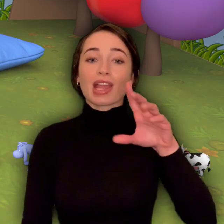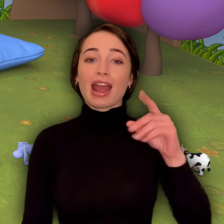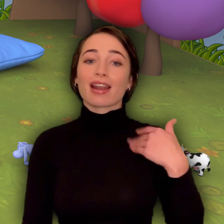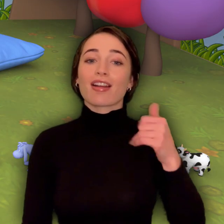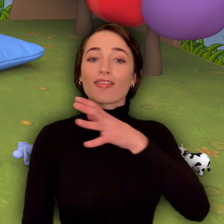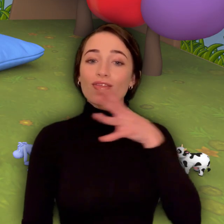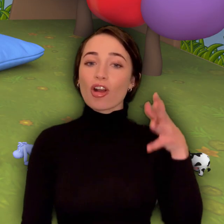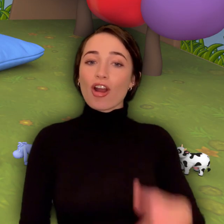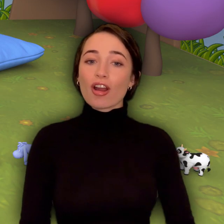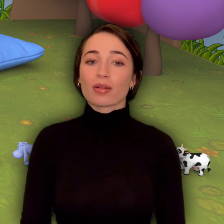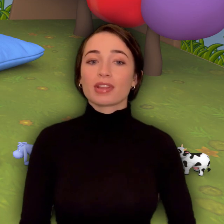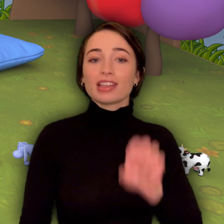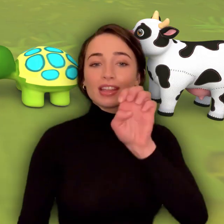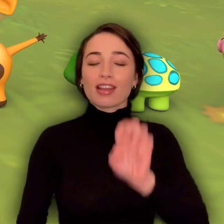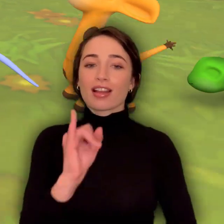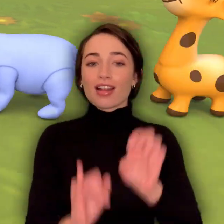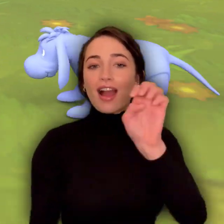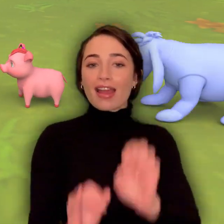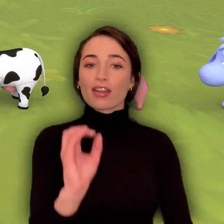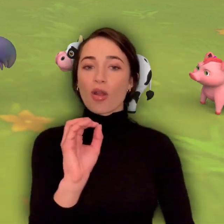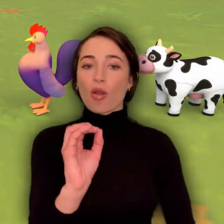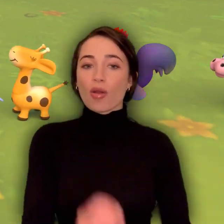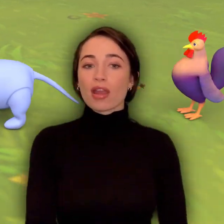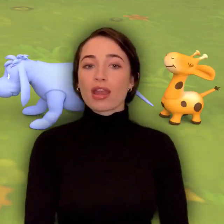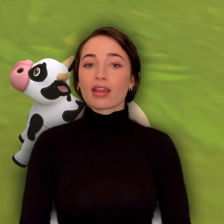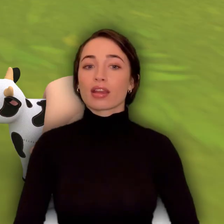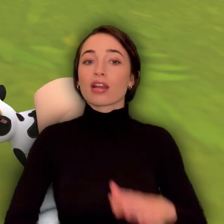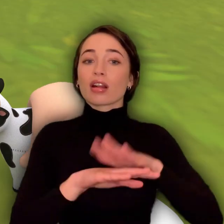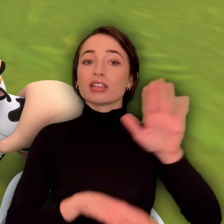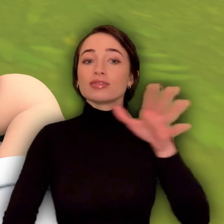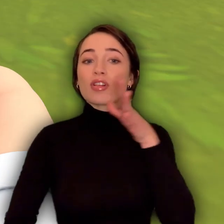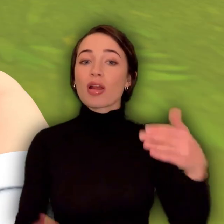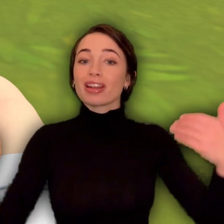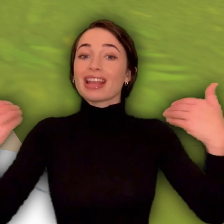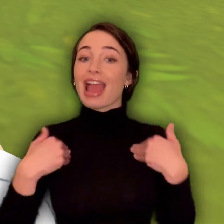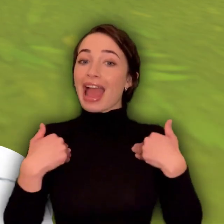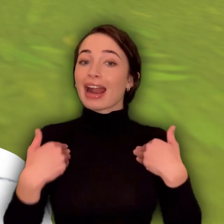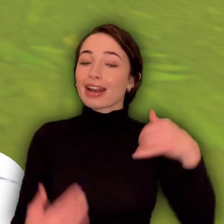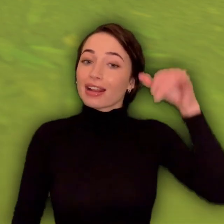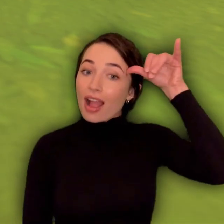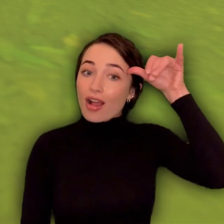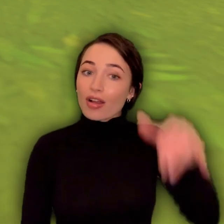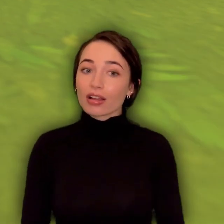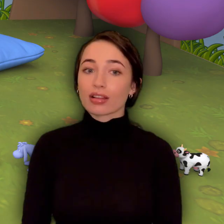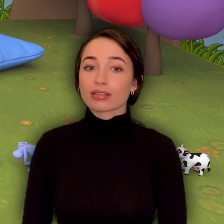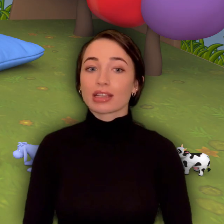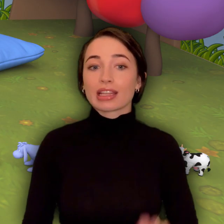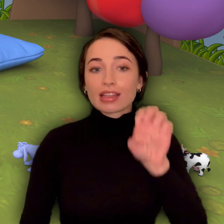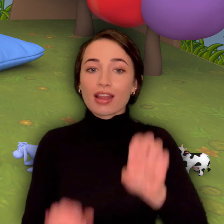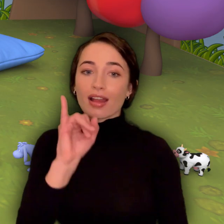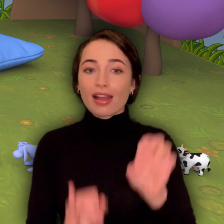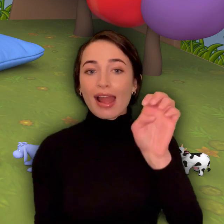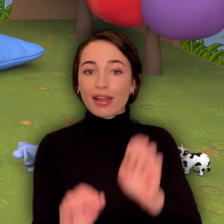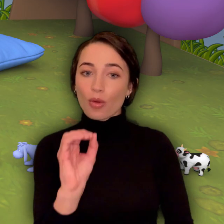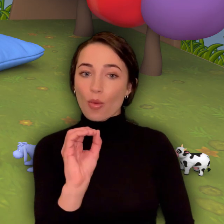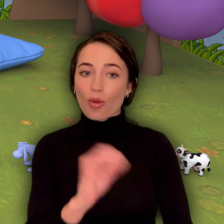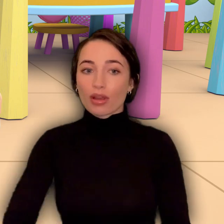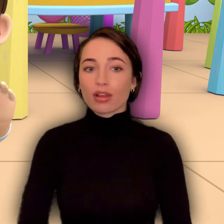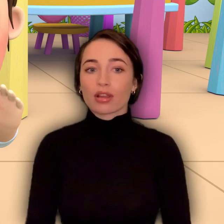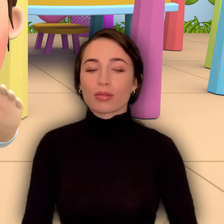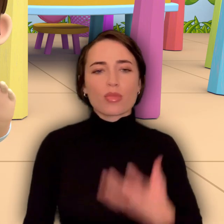Old McDonald had a farm e e-i o and on his farm he had a cow e-i